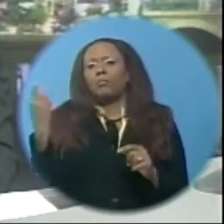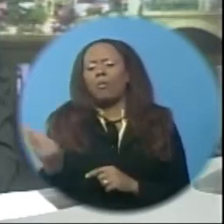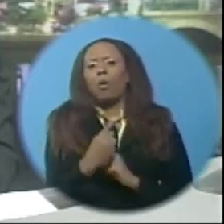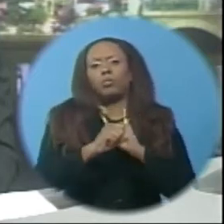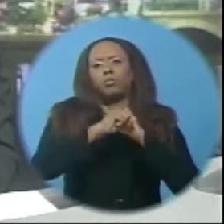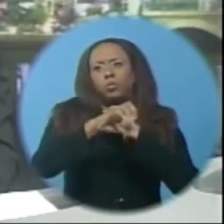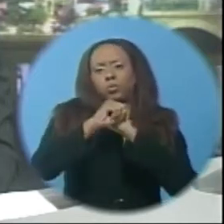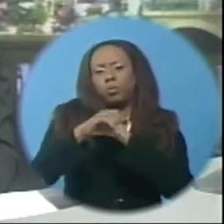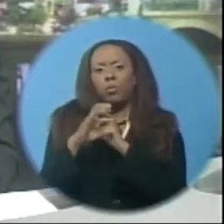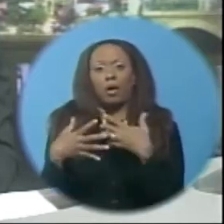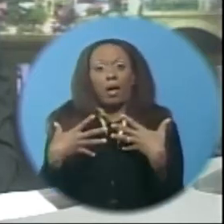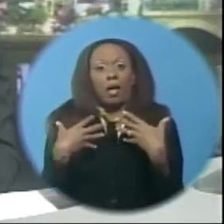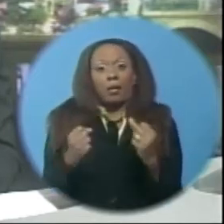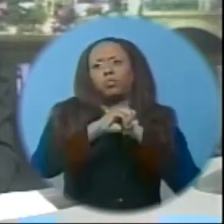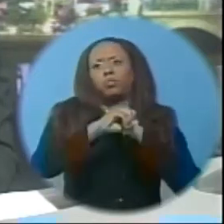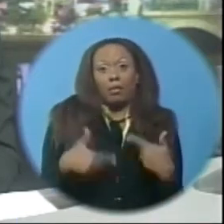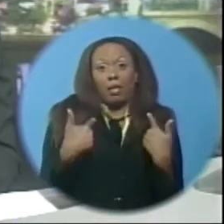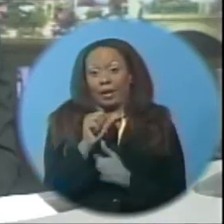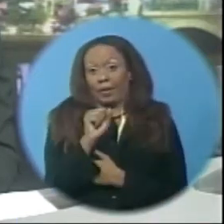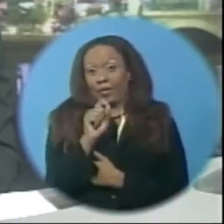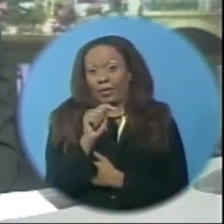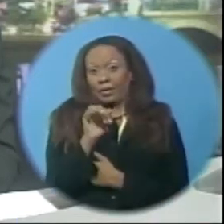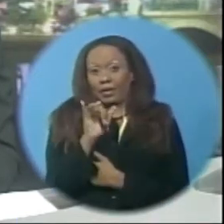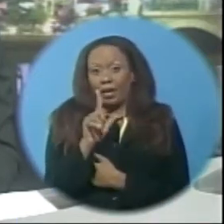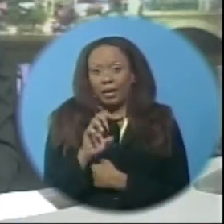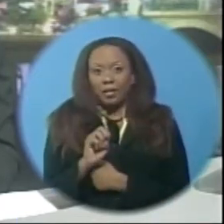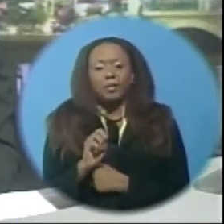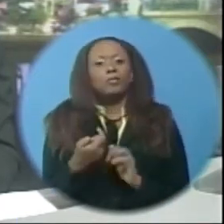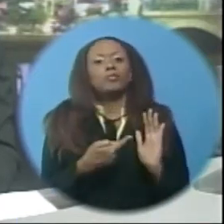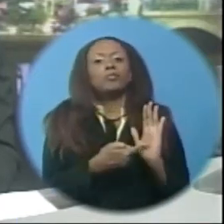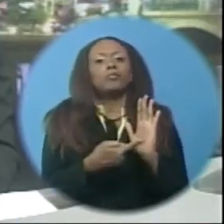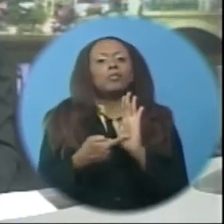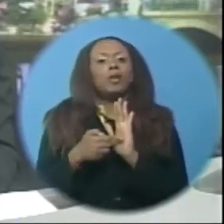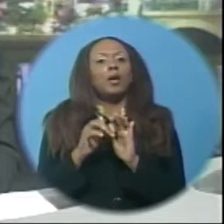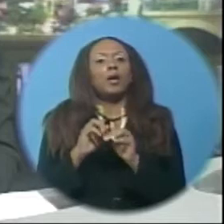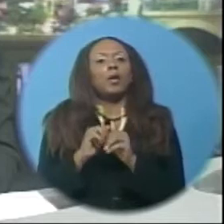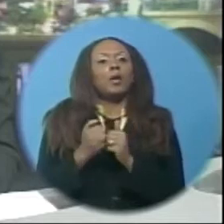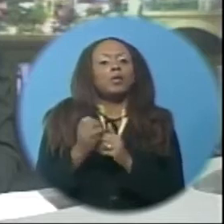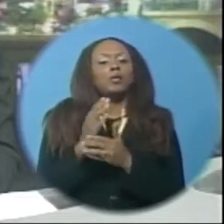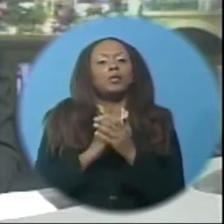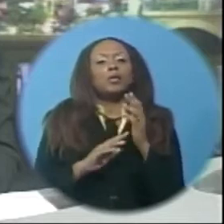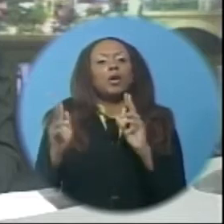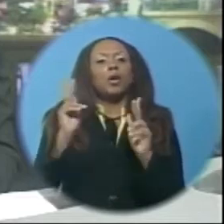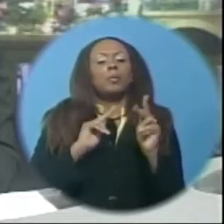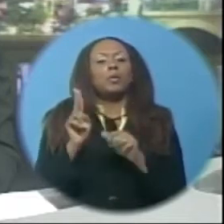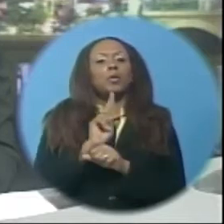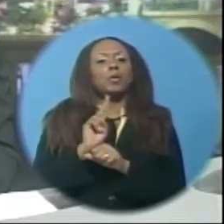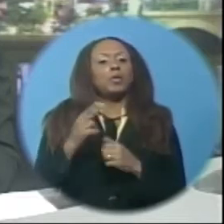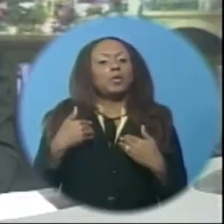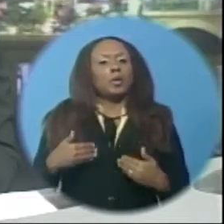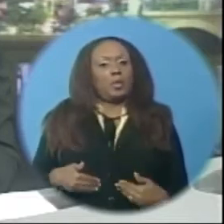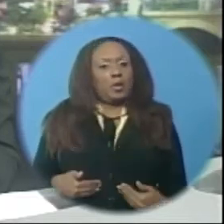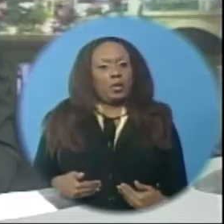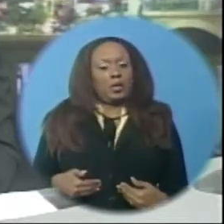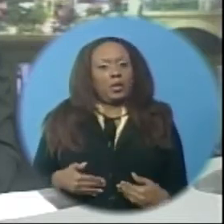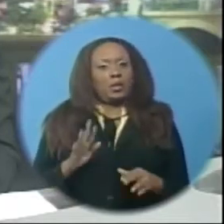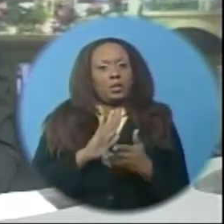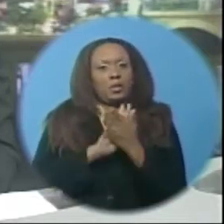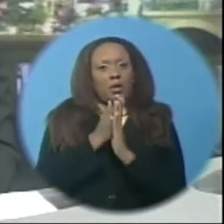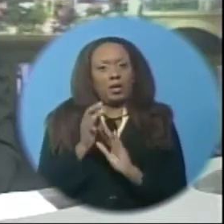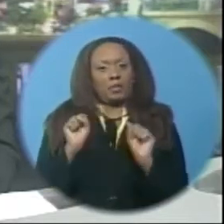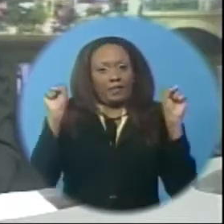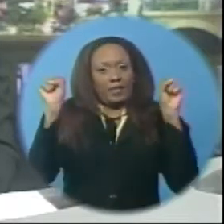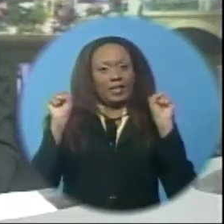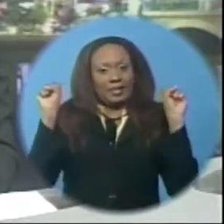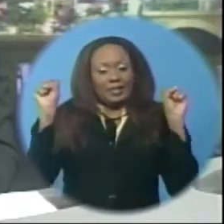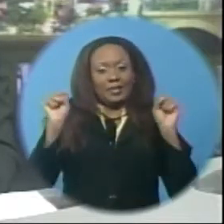promote fitness as a healthy lifestyle change. In Camille Jones' feature, we will look at how some use their own body weight to